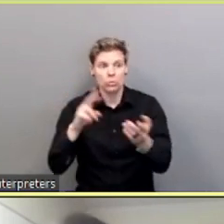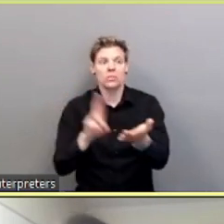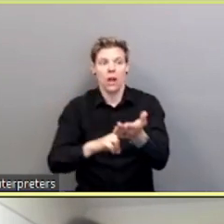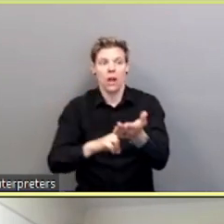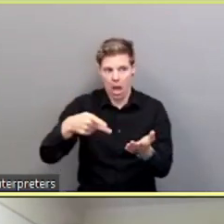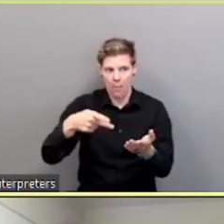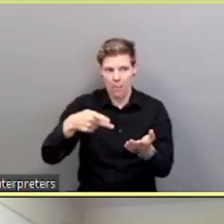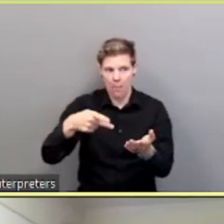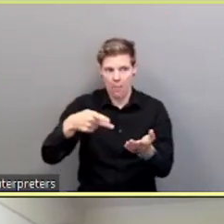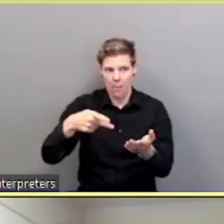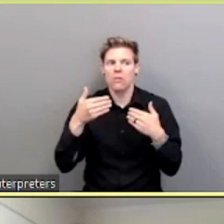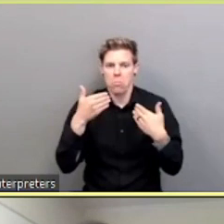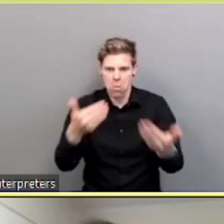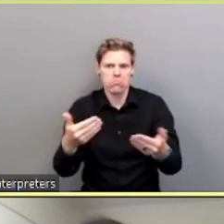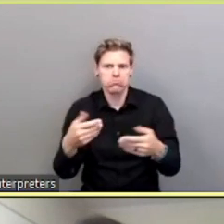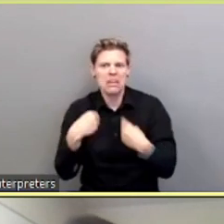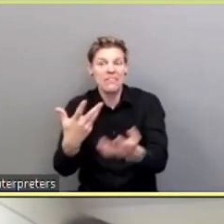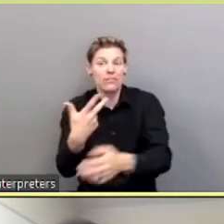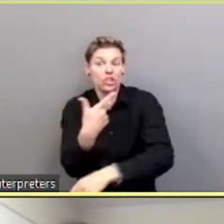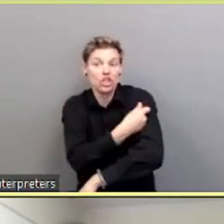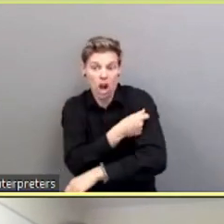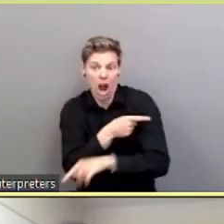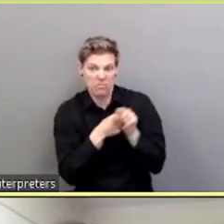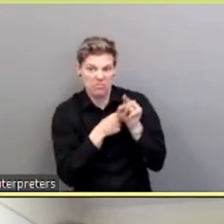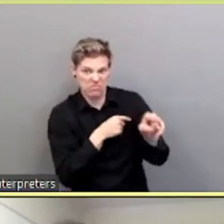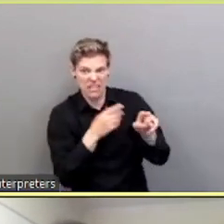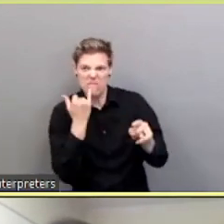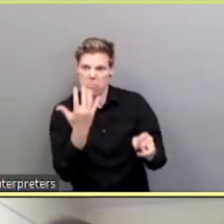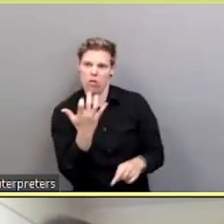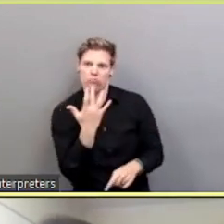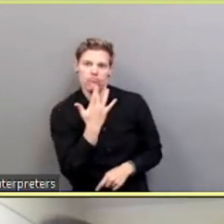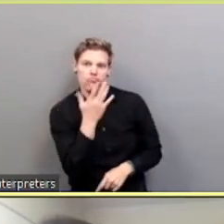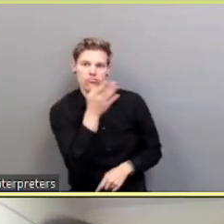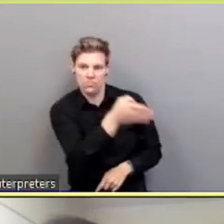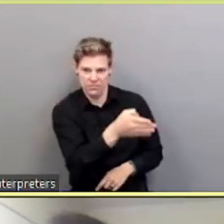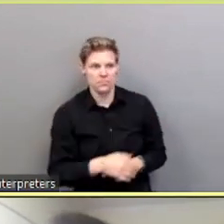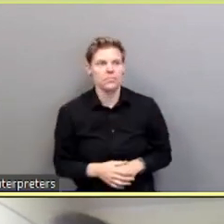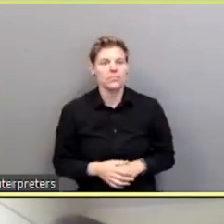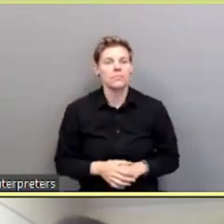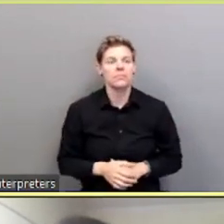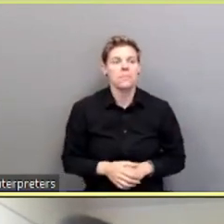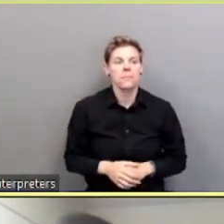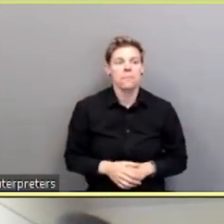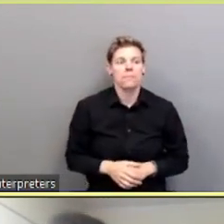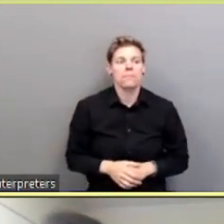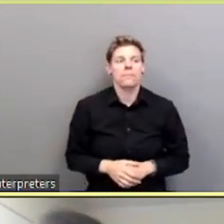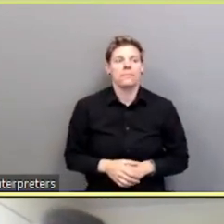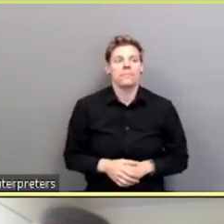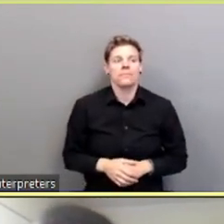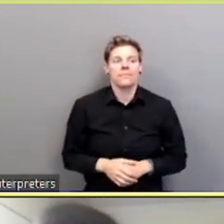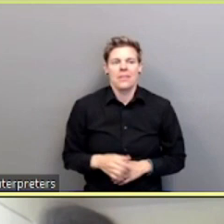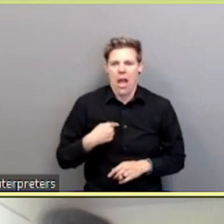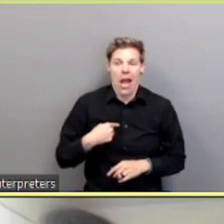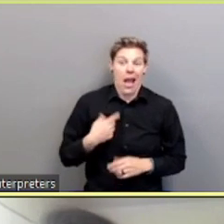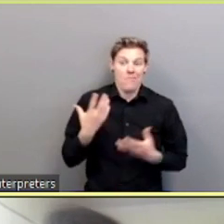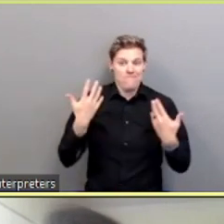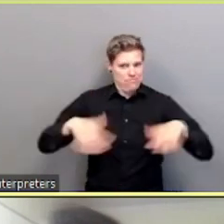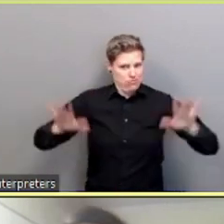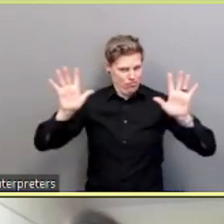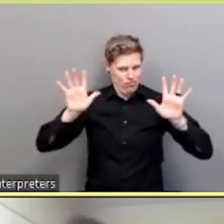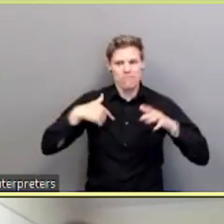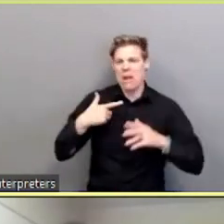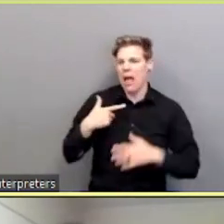safe. Thank you. And now I'm going to turn it over to my awesome colleague, Dr. Christine